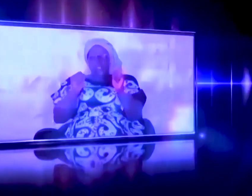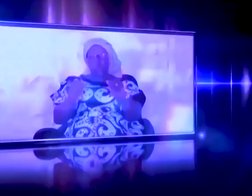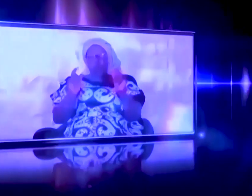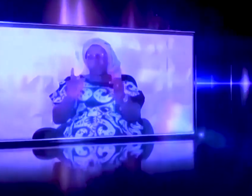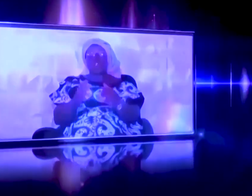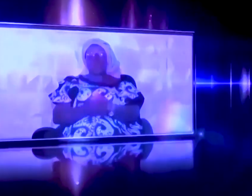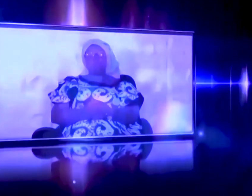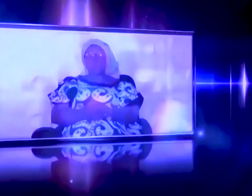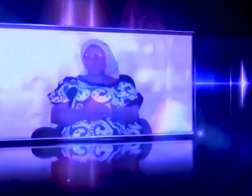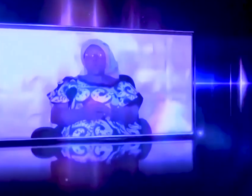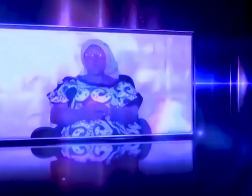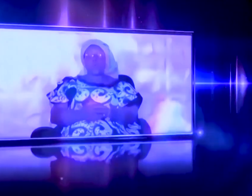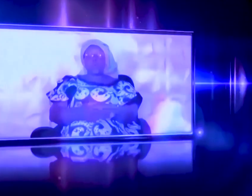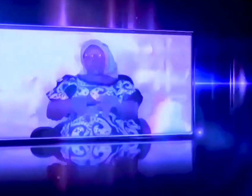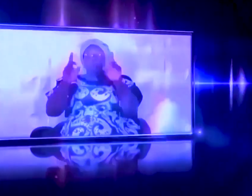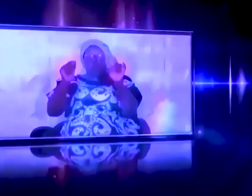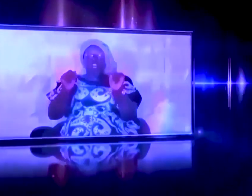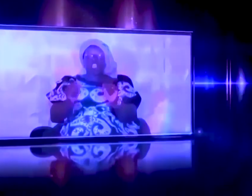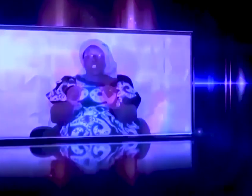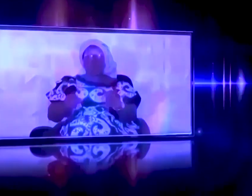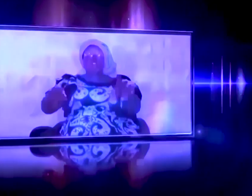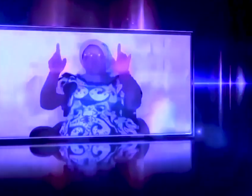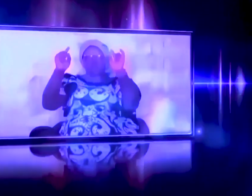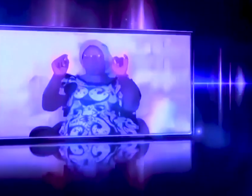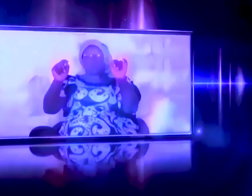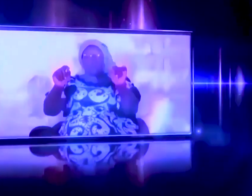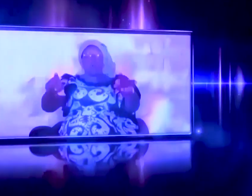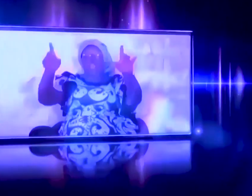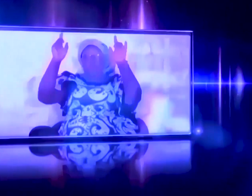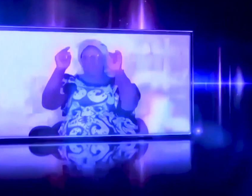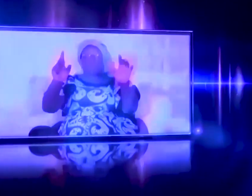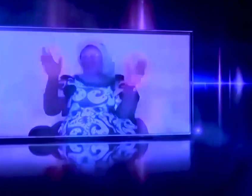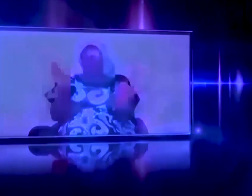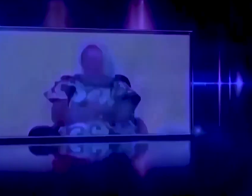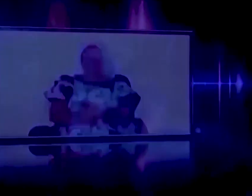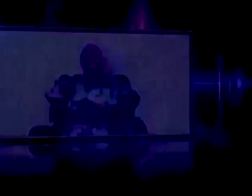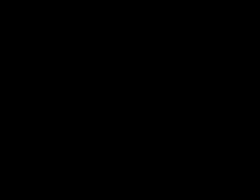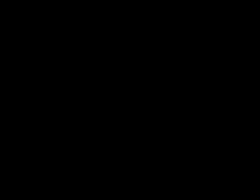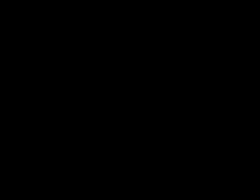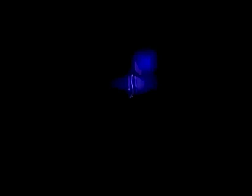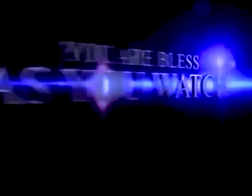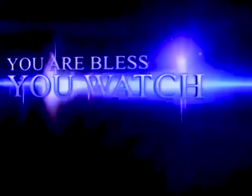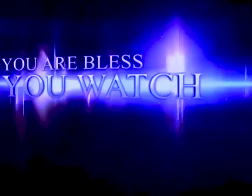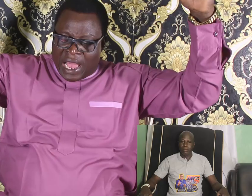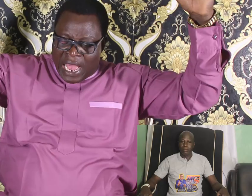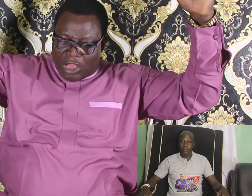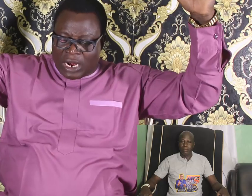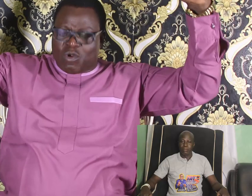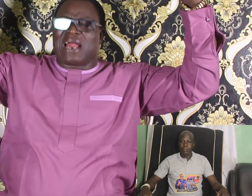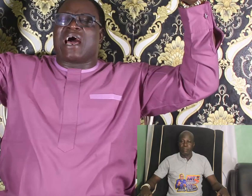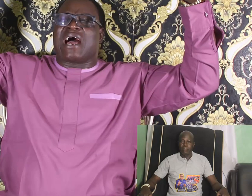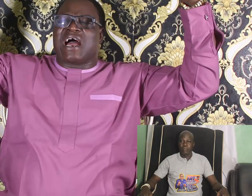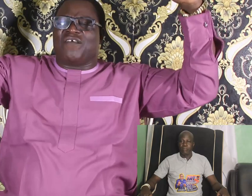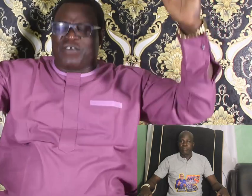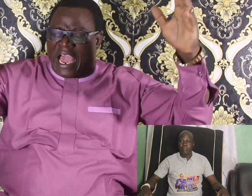fun gbogbo eda to wo mi to de ngbo mi lowo lowo loruko jesu olorun olubuku o ya ko buku fun o amen je ki